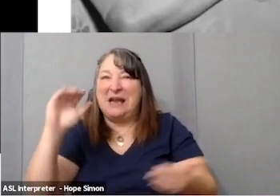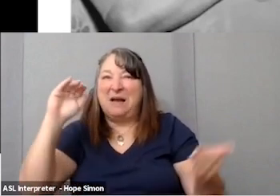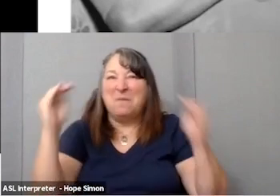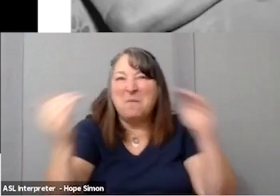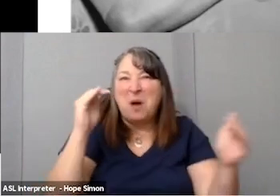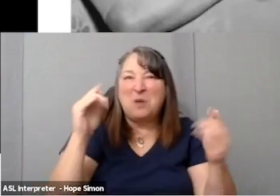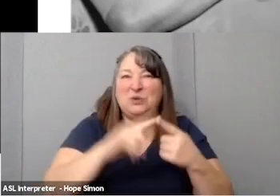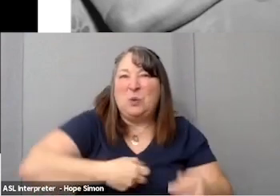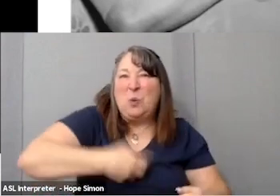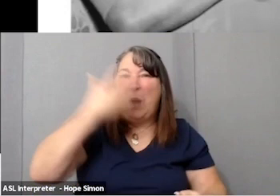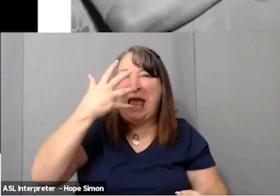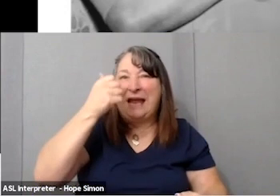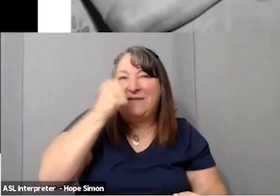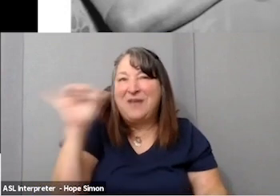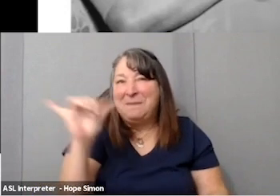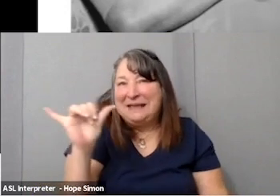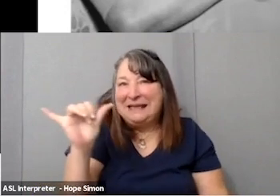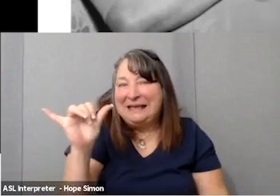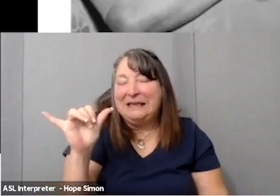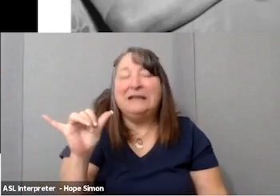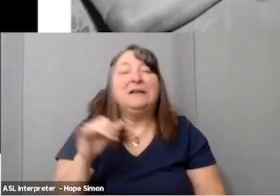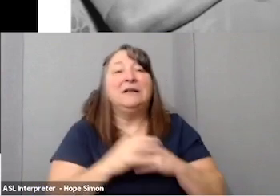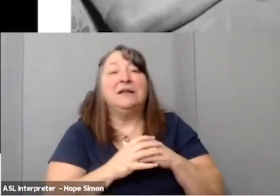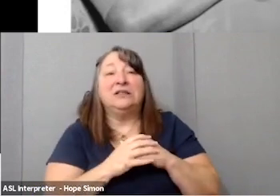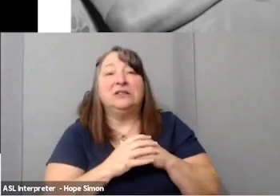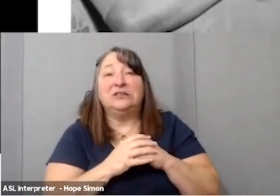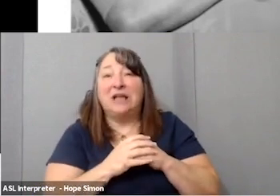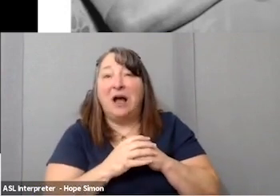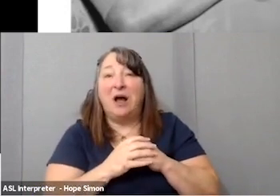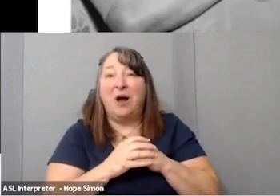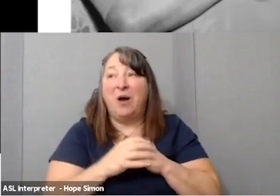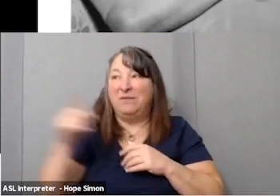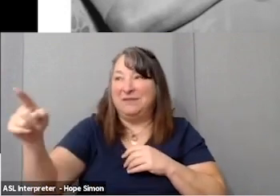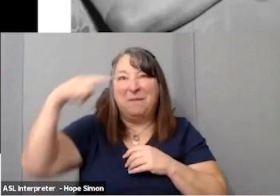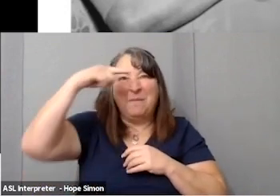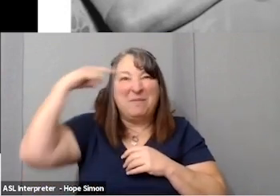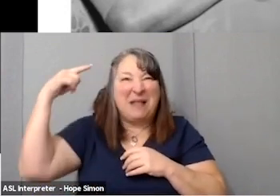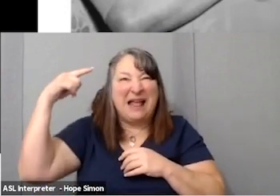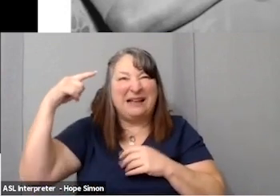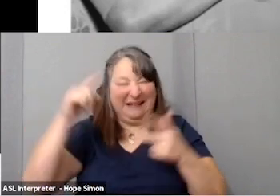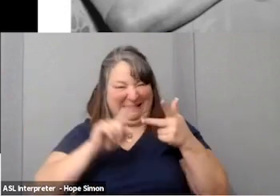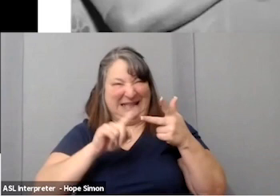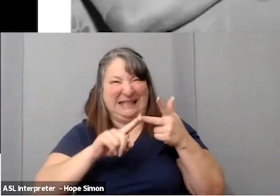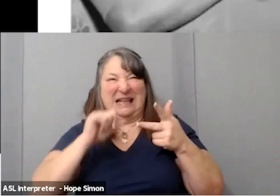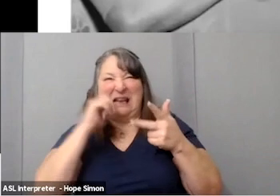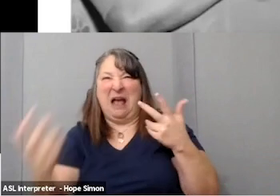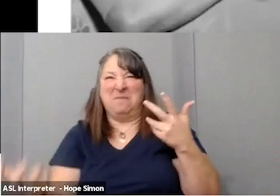that they are not necessarily conforming to the norm of this